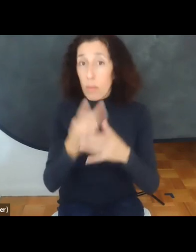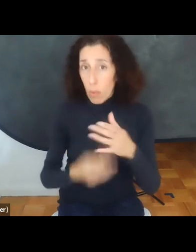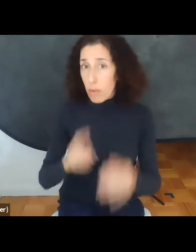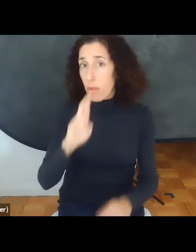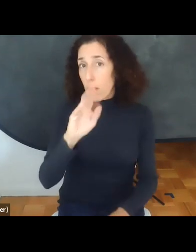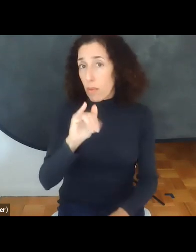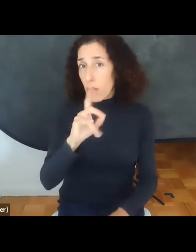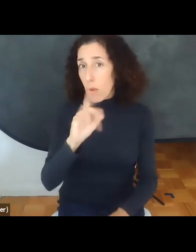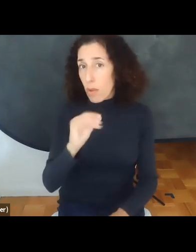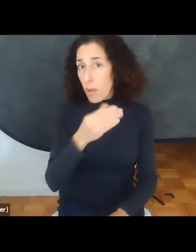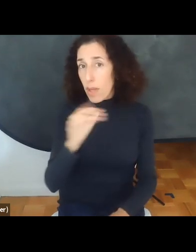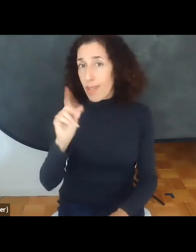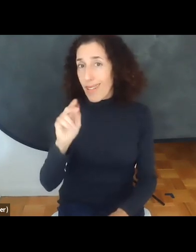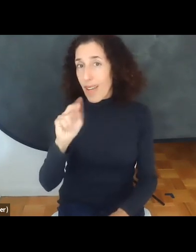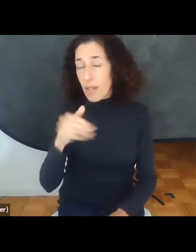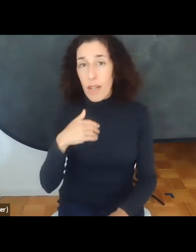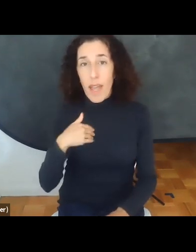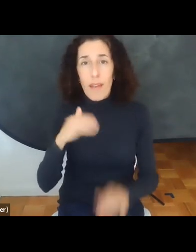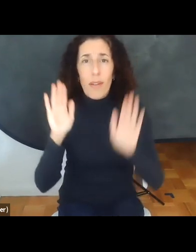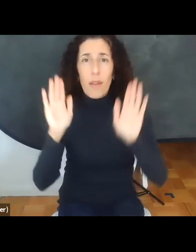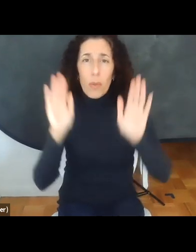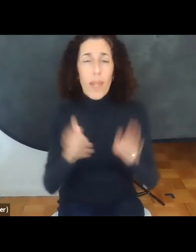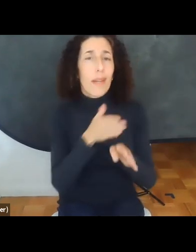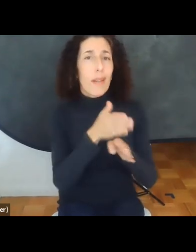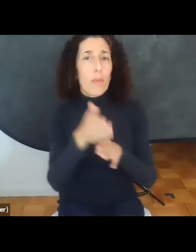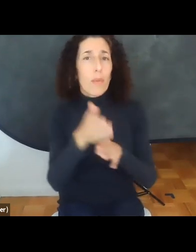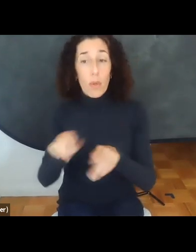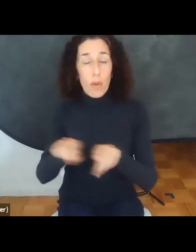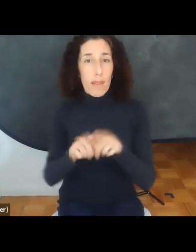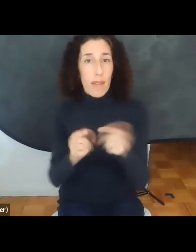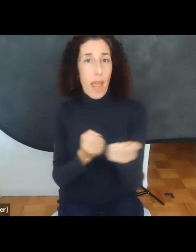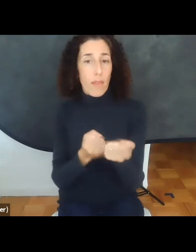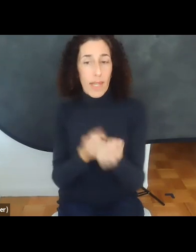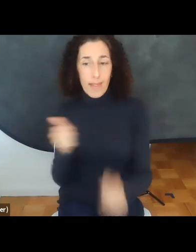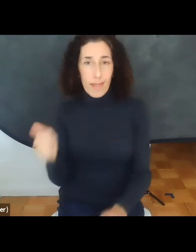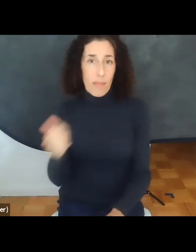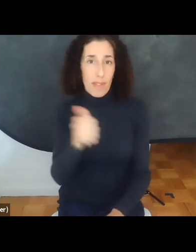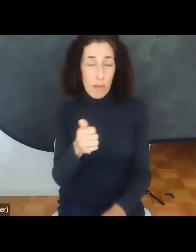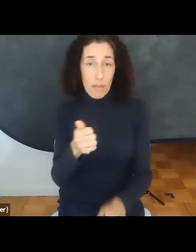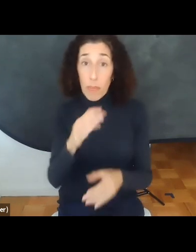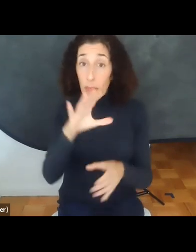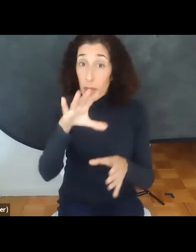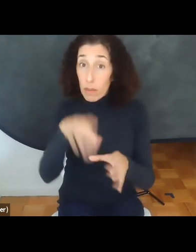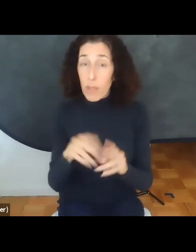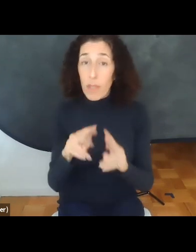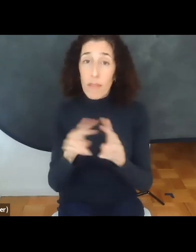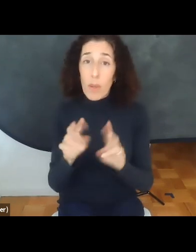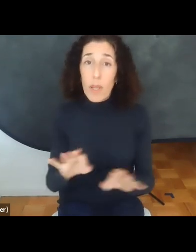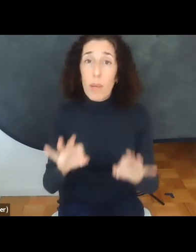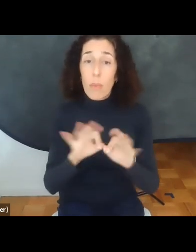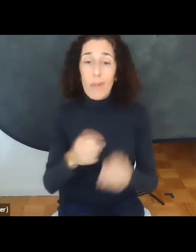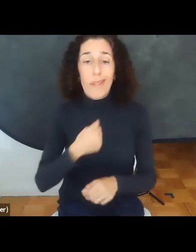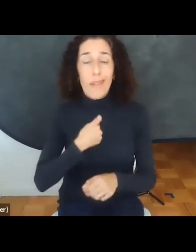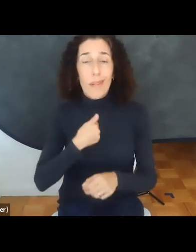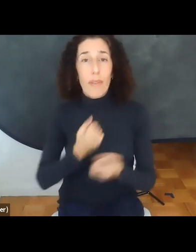distinguished careers as advocates in so many ways, including in a very important self-advocacy organization here